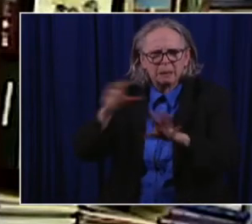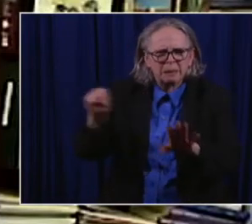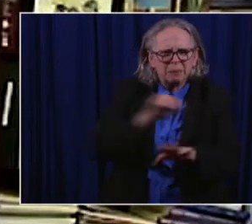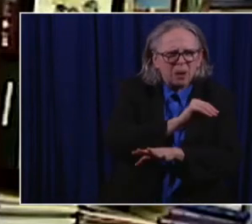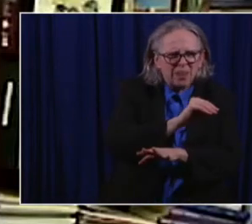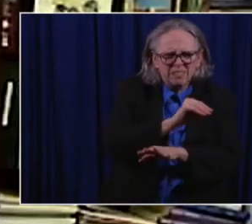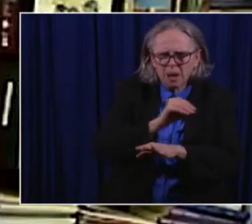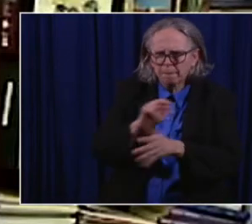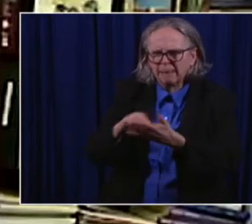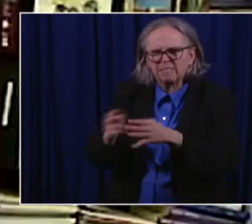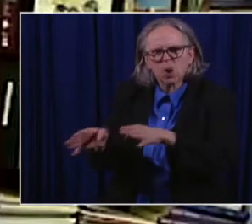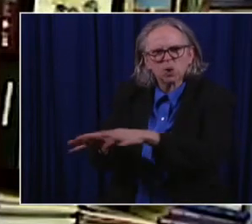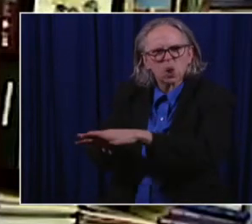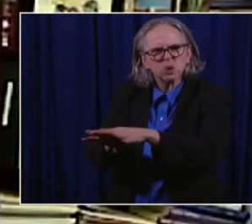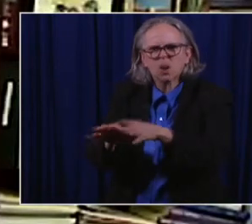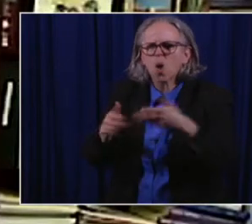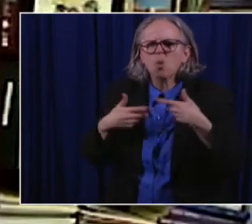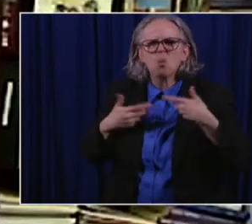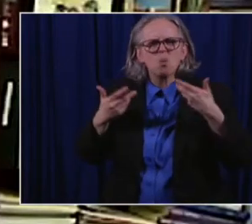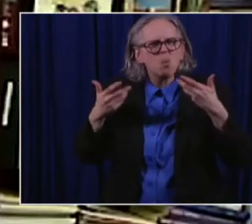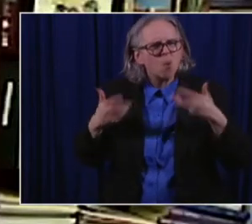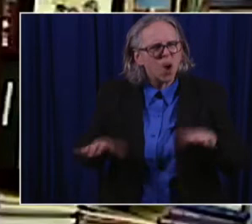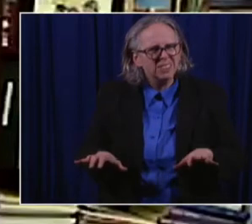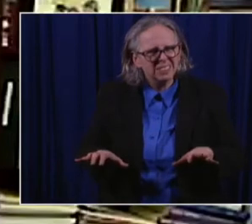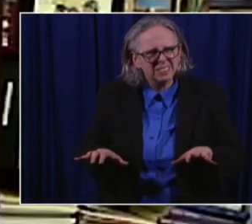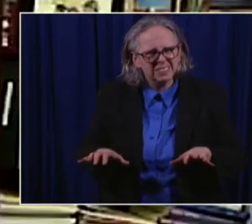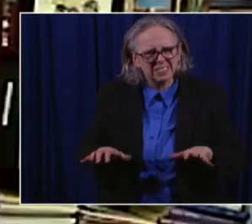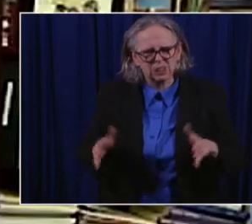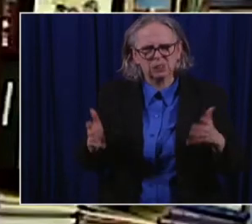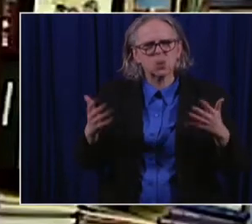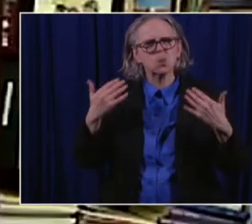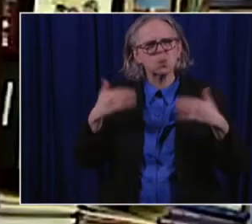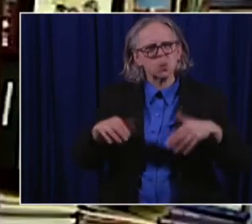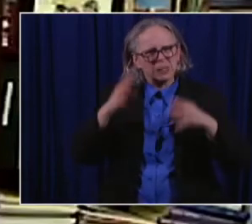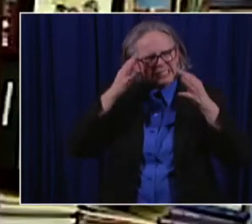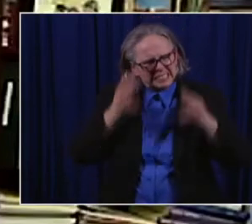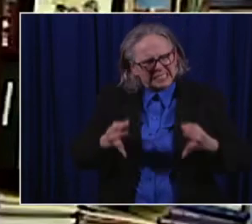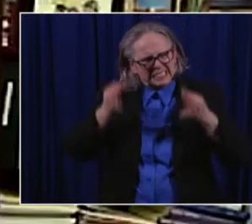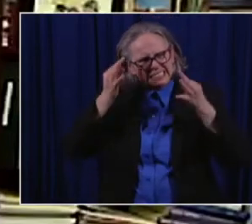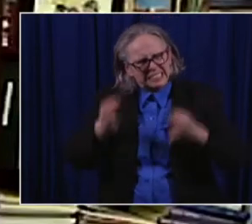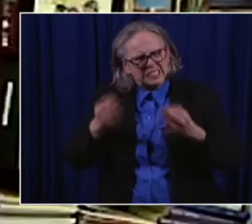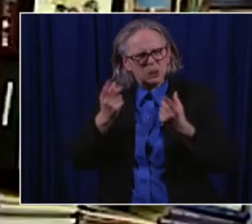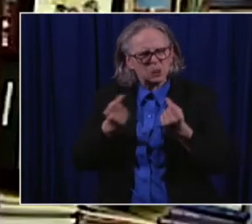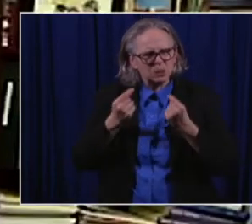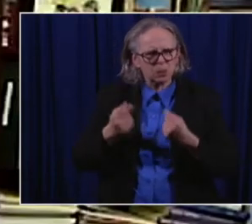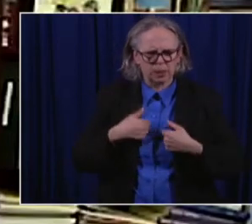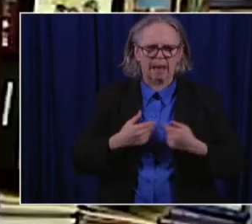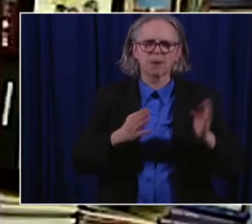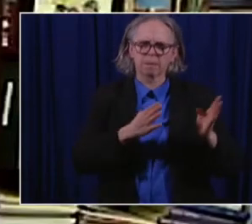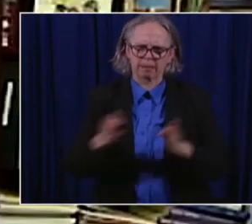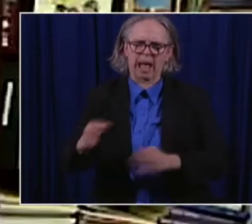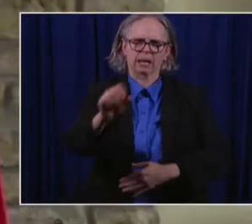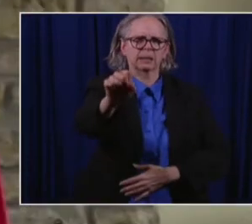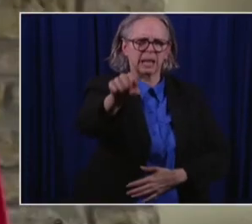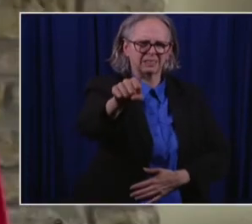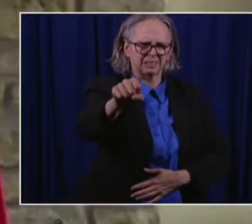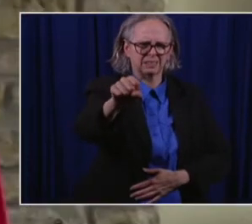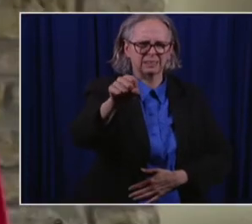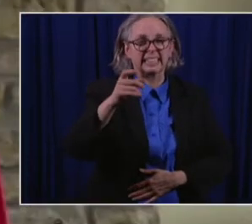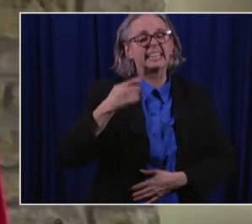that. It's certainly a worst case scenario. However, we are prepared if indeed it comes to that. Thank